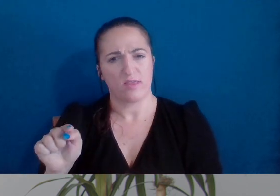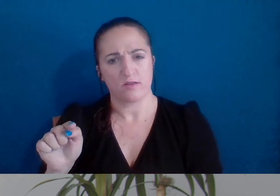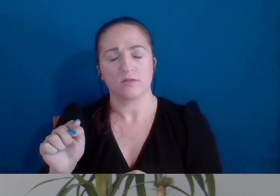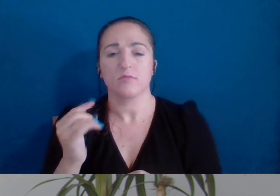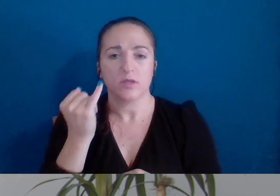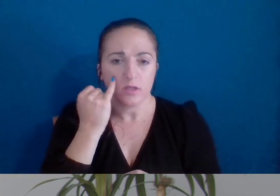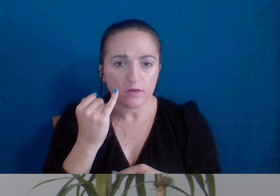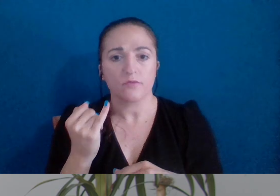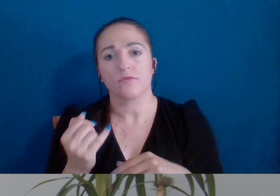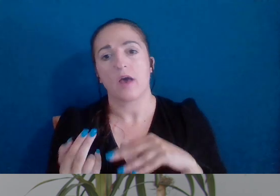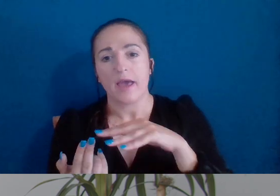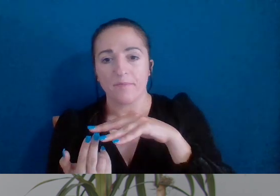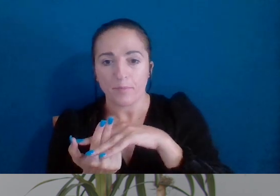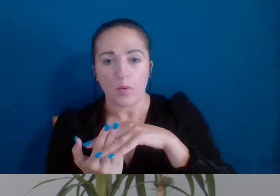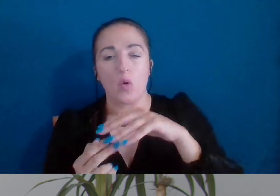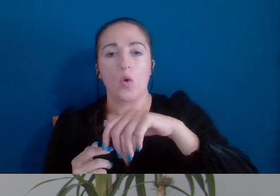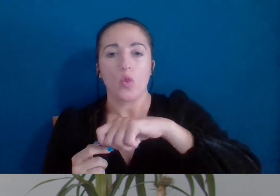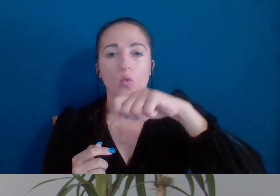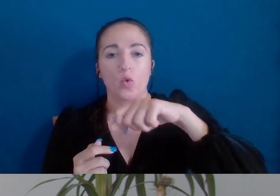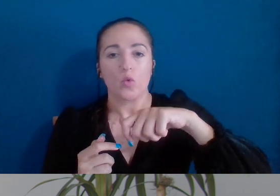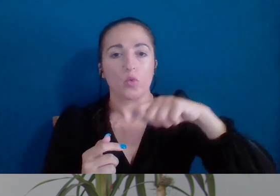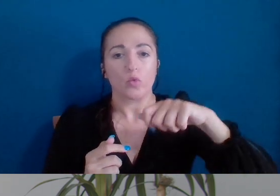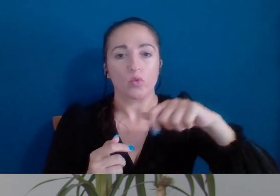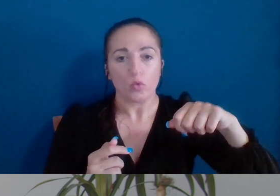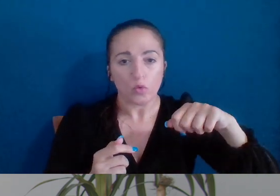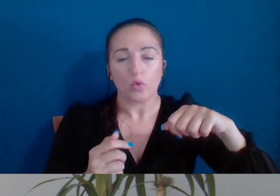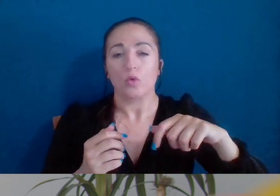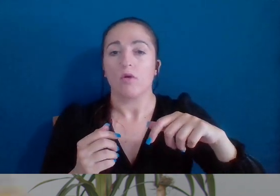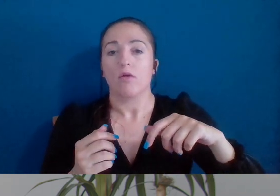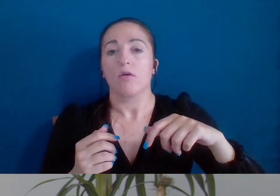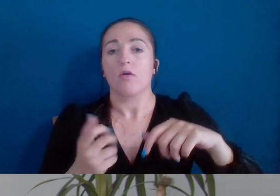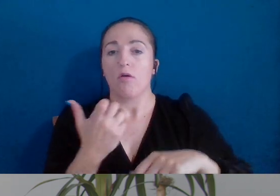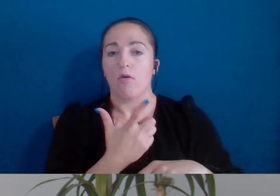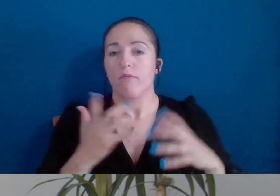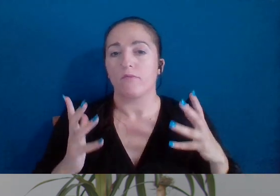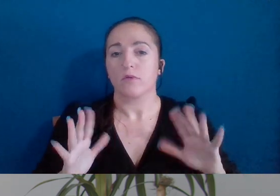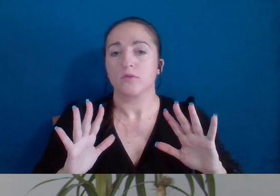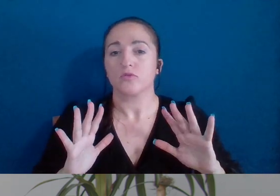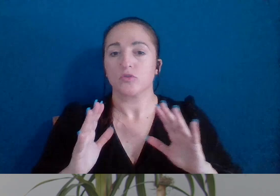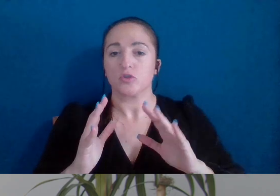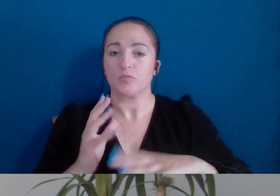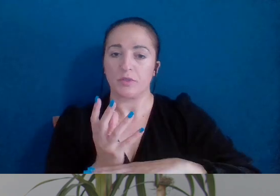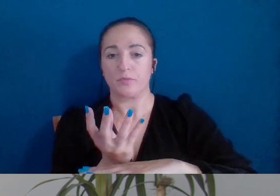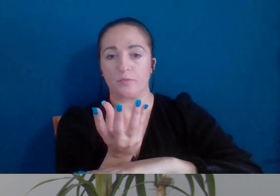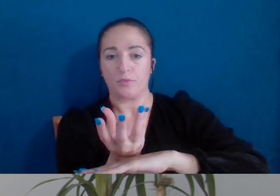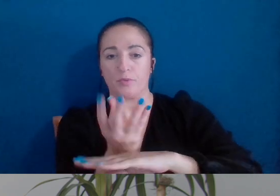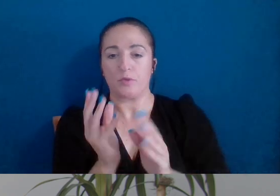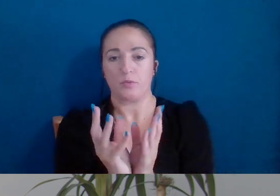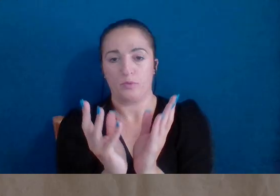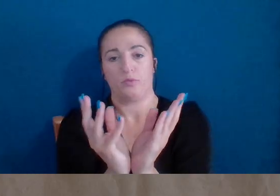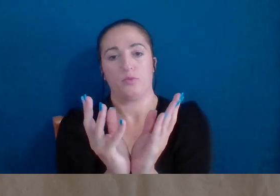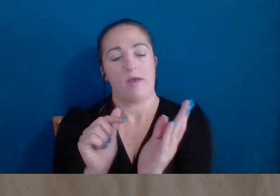these through and I decide that I want to do some trimming, it's kind of like